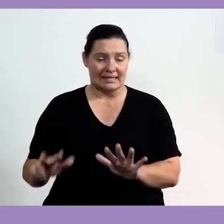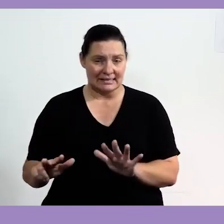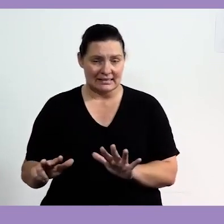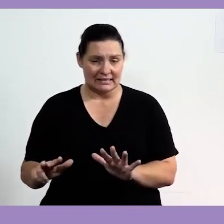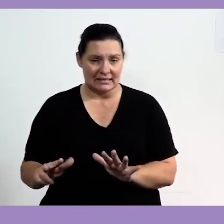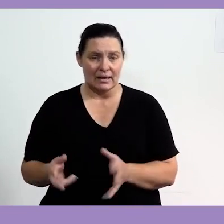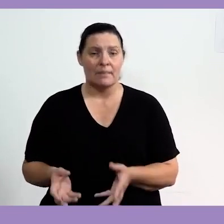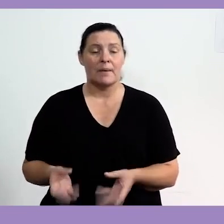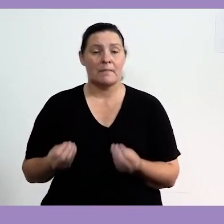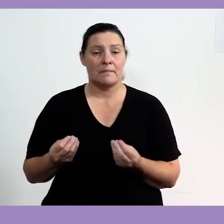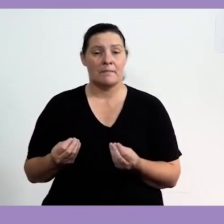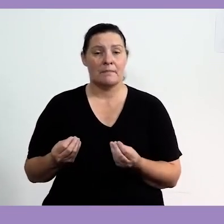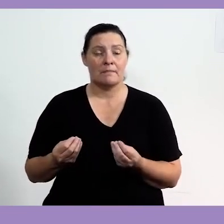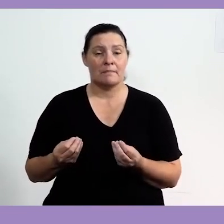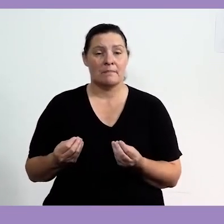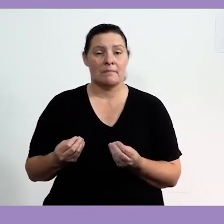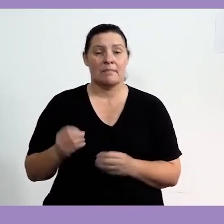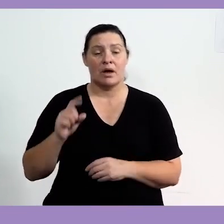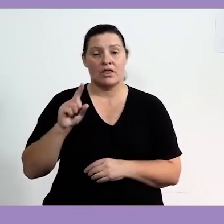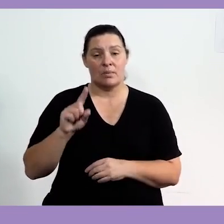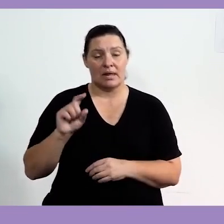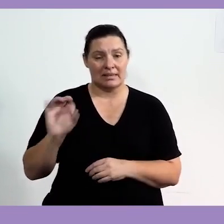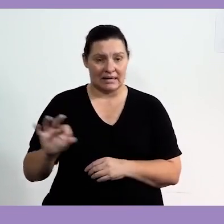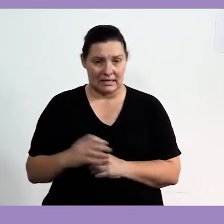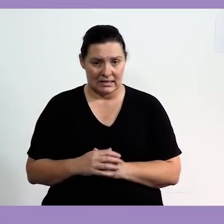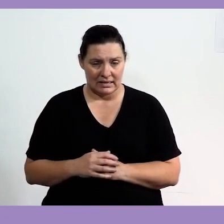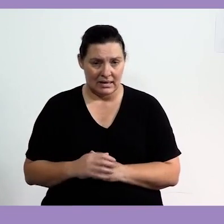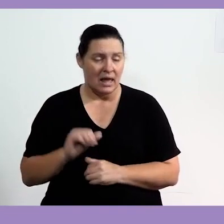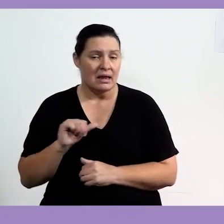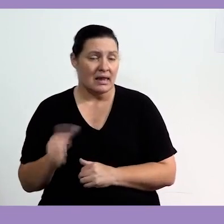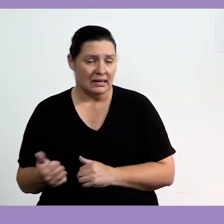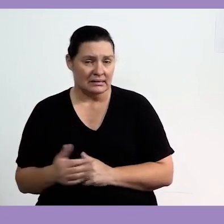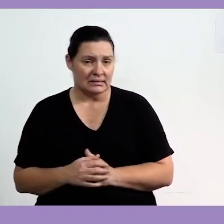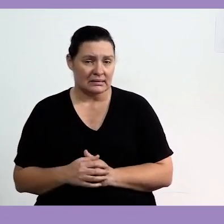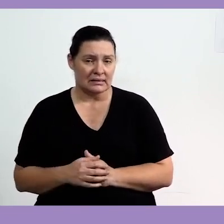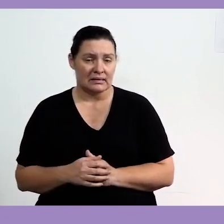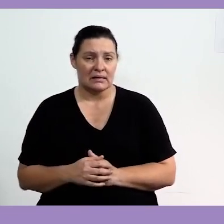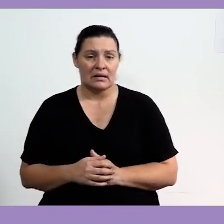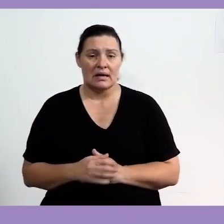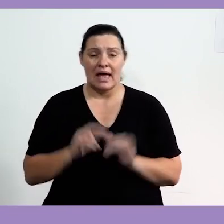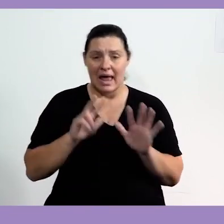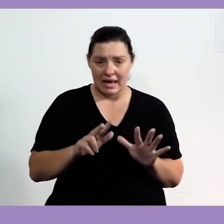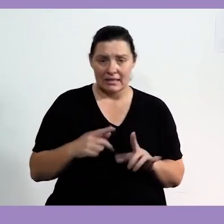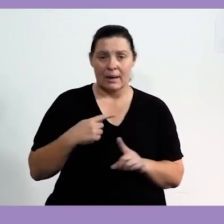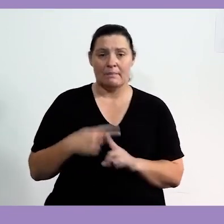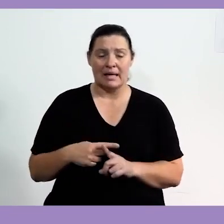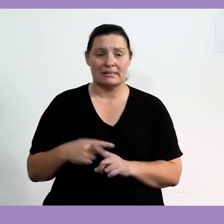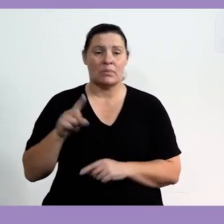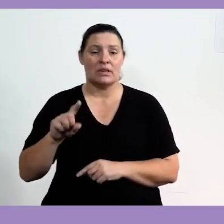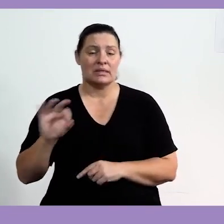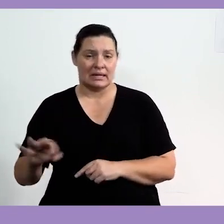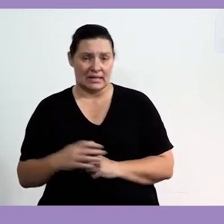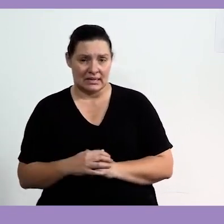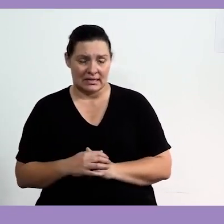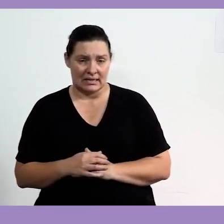plus 8, and that gives us a 13. And how do we get the next one? That's going to be 8